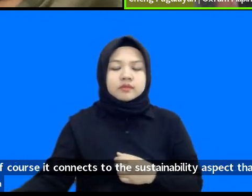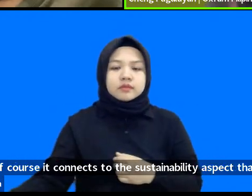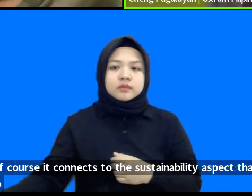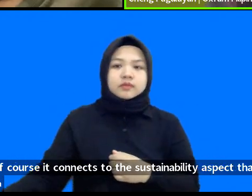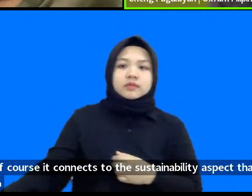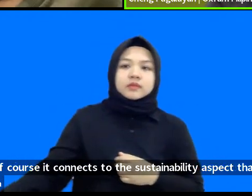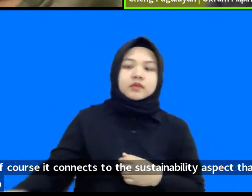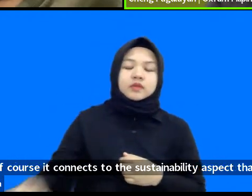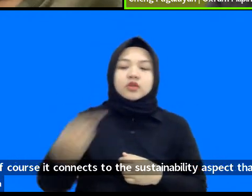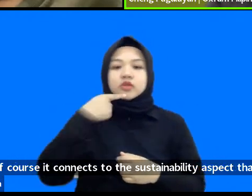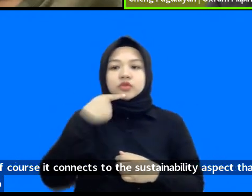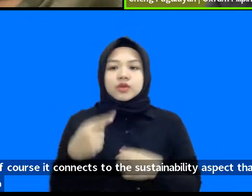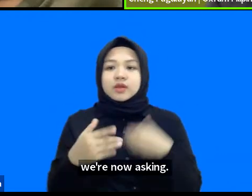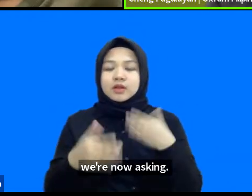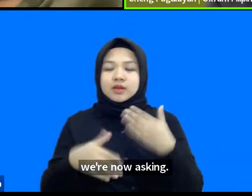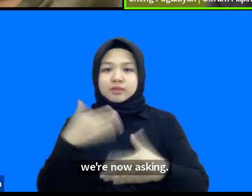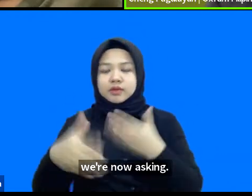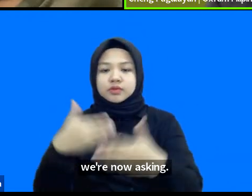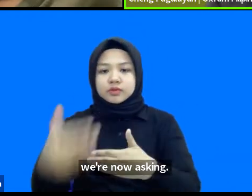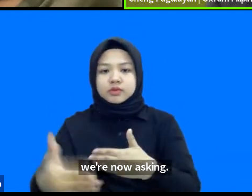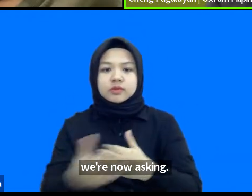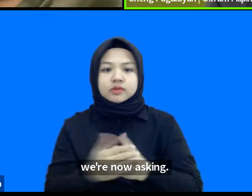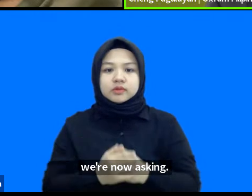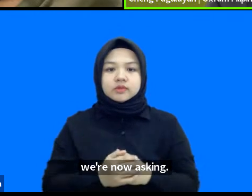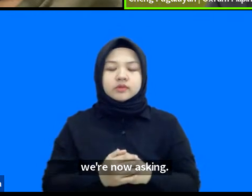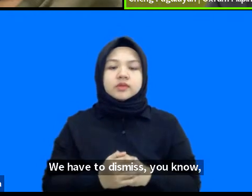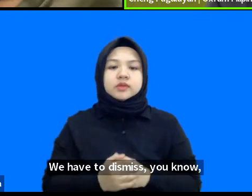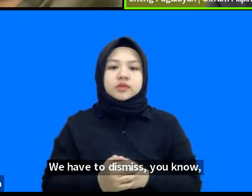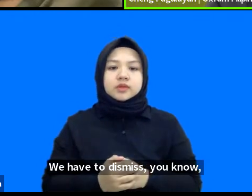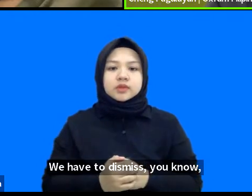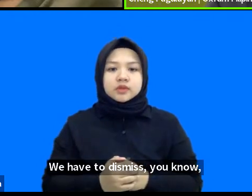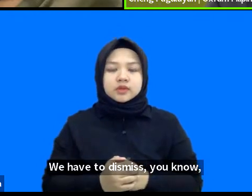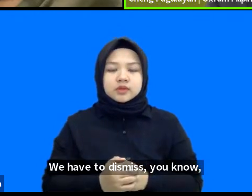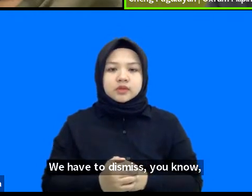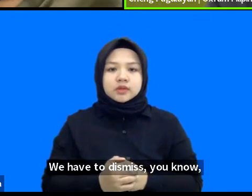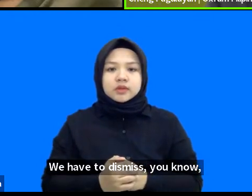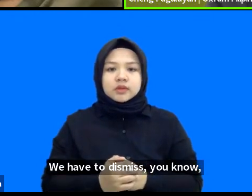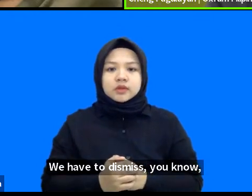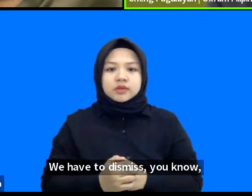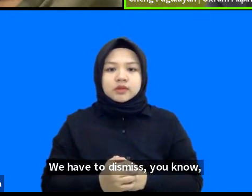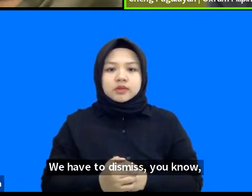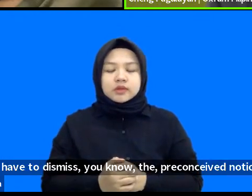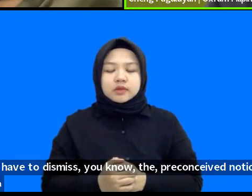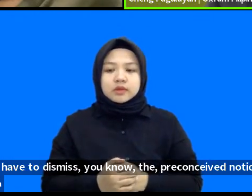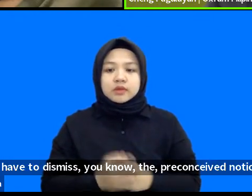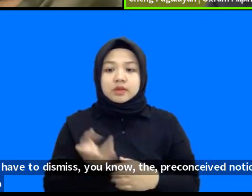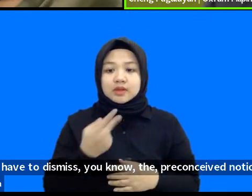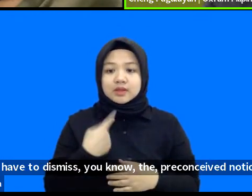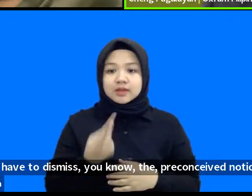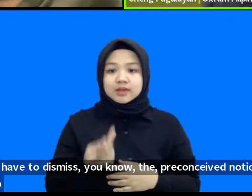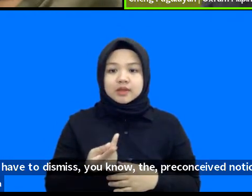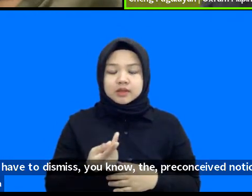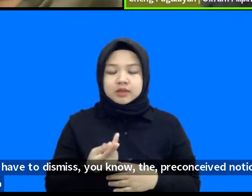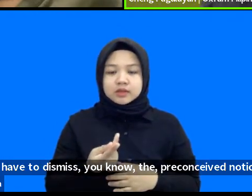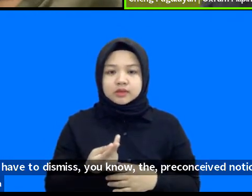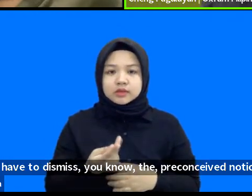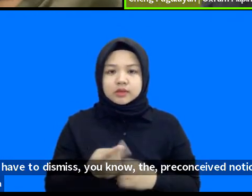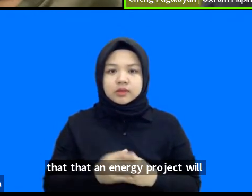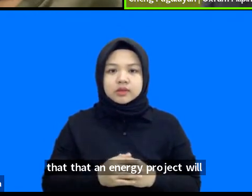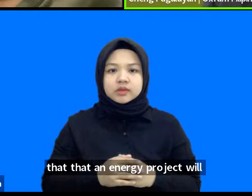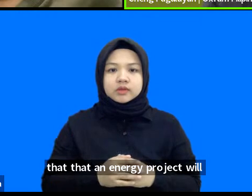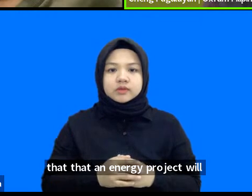We have to dismiss the preconceived notions that an energy project will